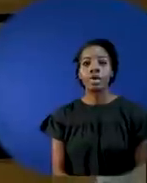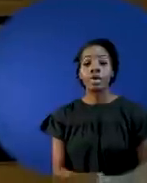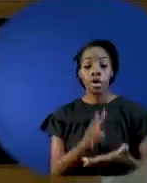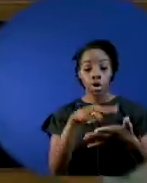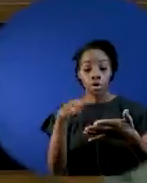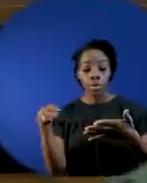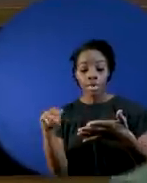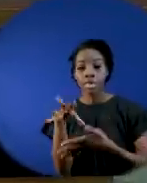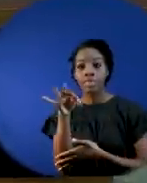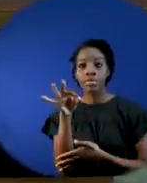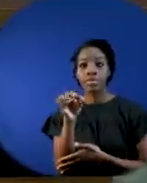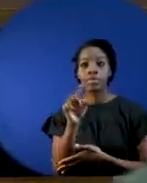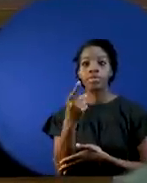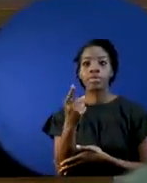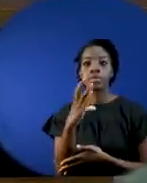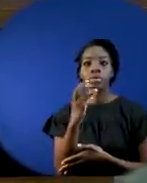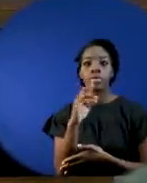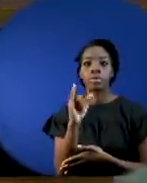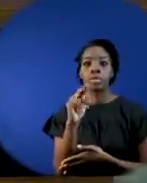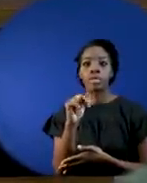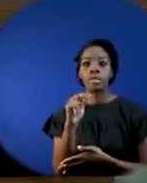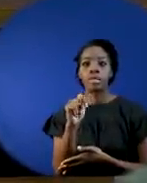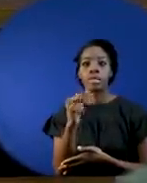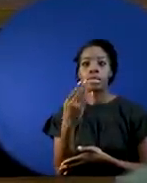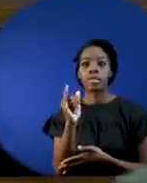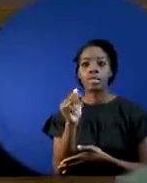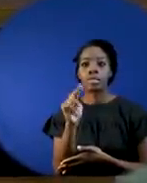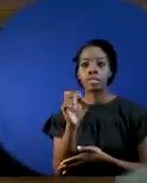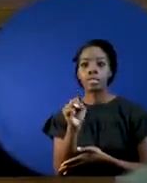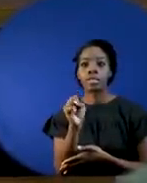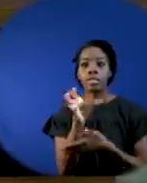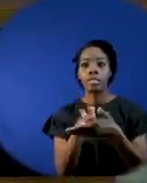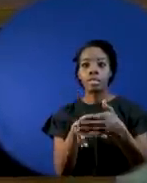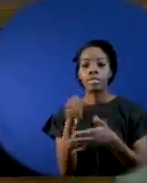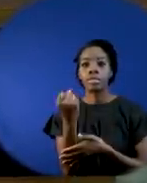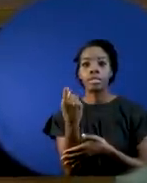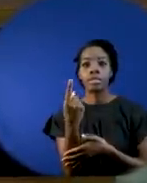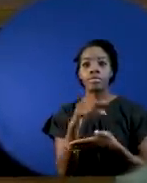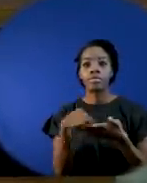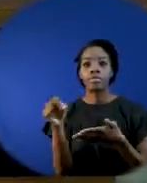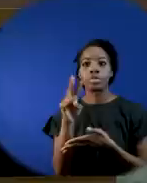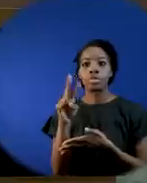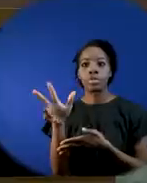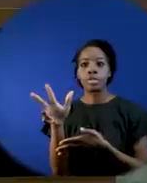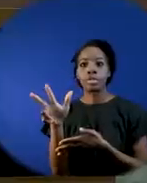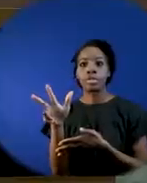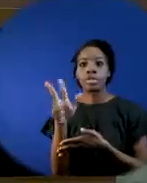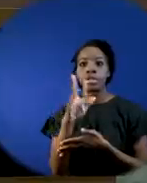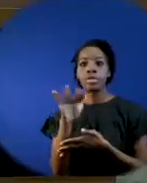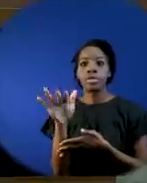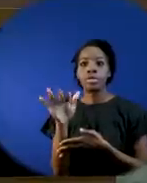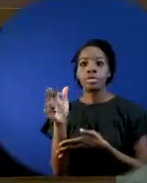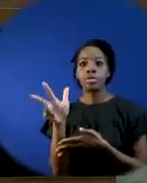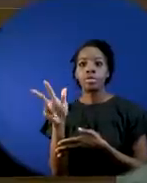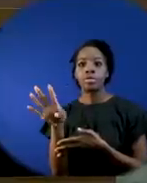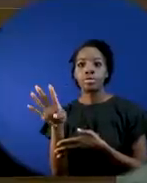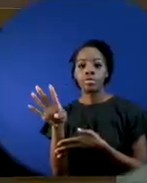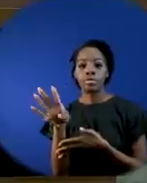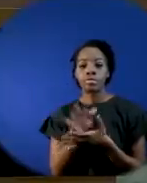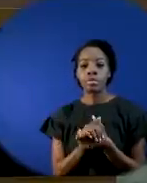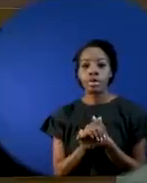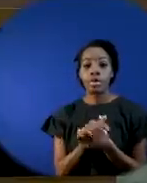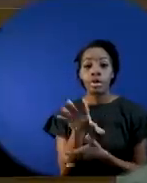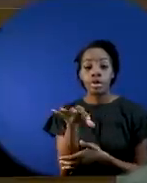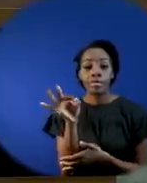is found in 1 Corinthians chapter 11, verses 23 through 34. You